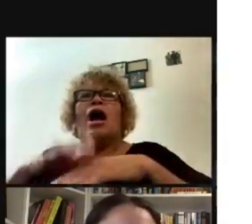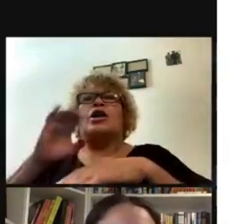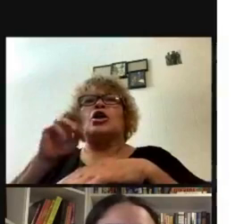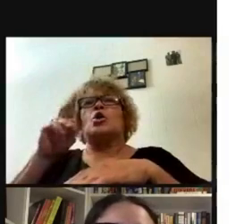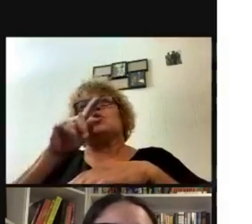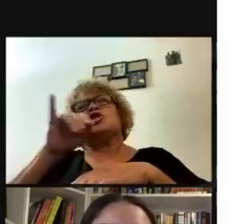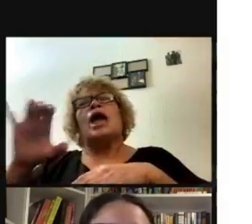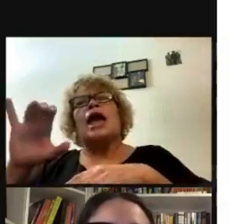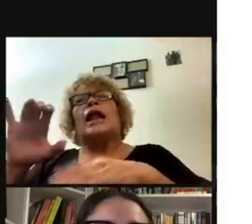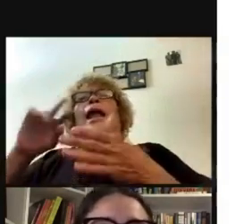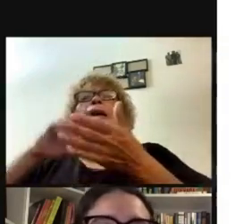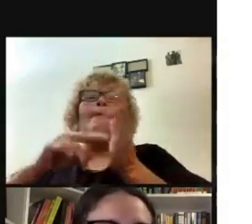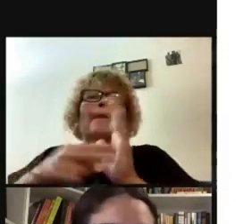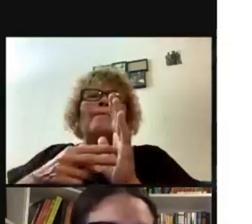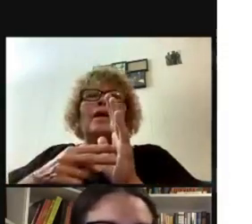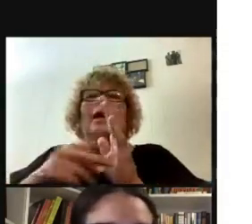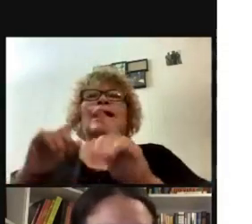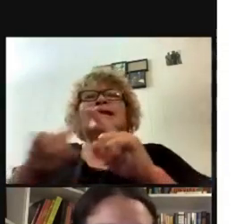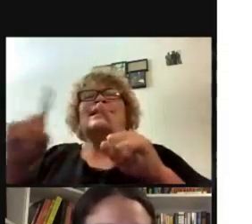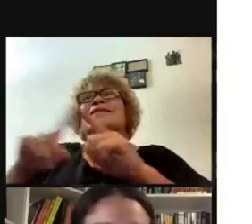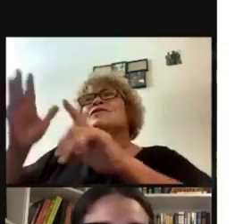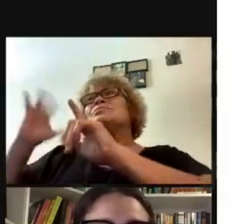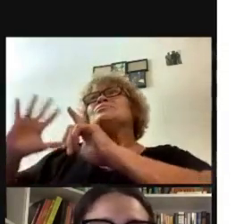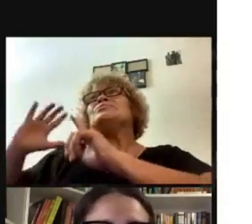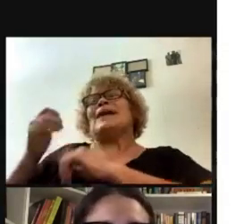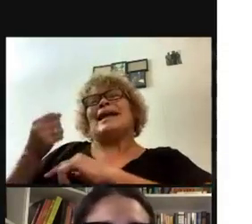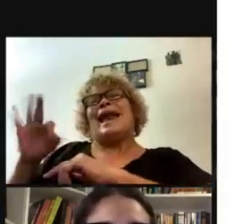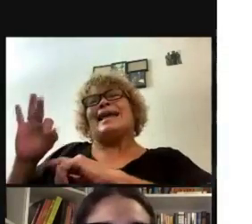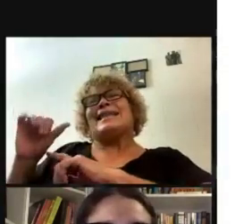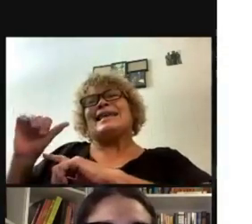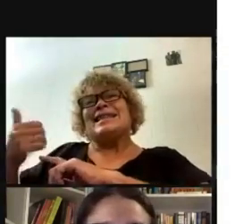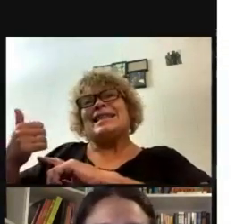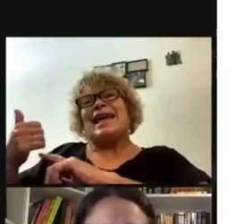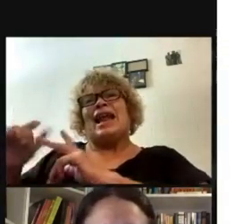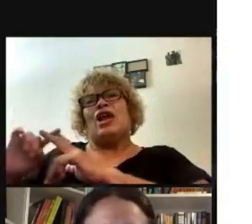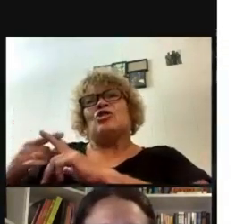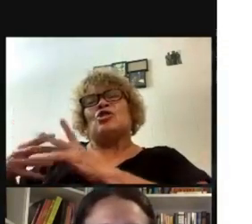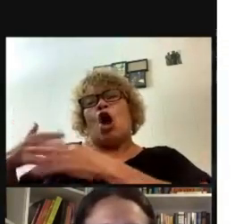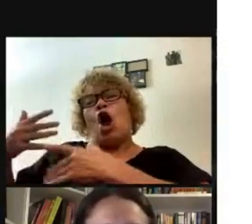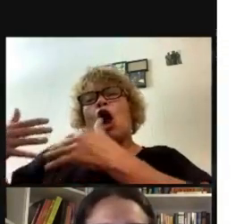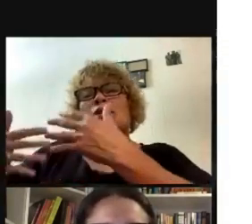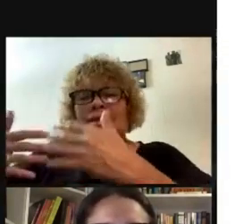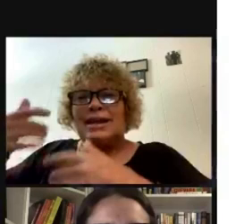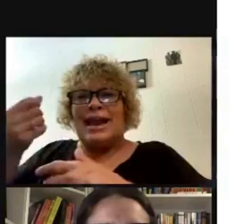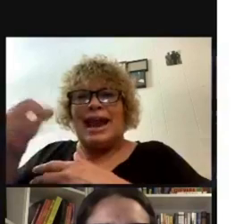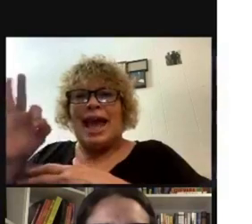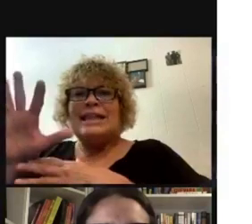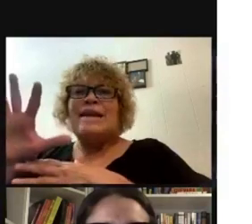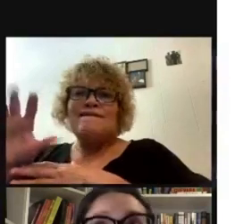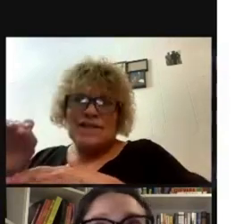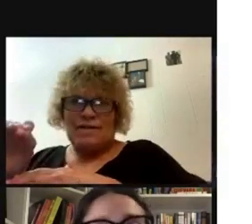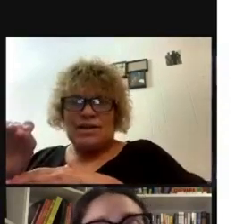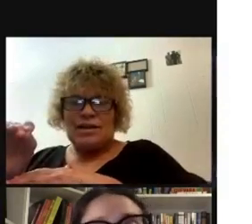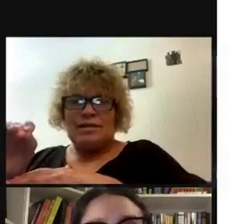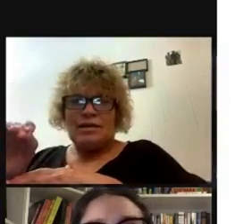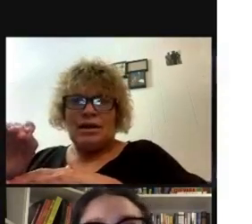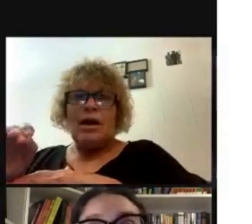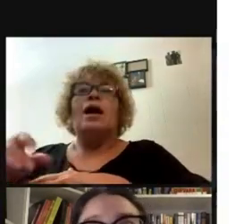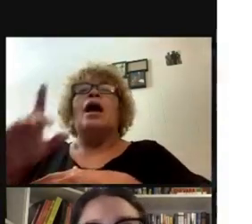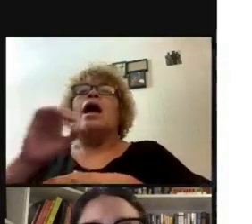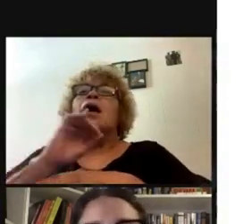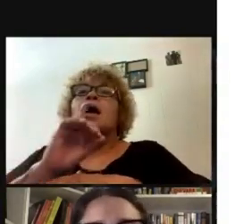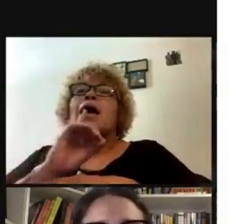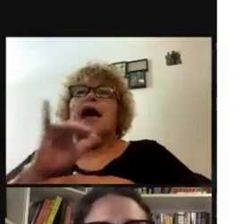sterilizations, which really took place from the early 1910s into the 1950s. and